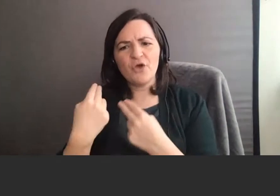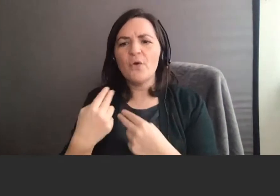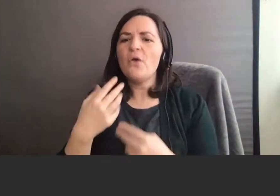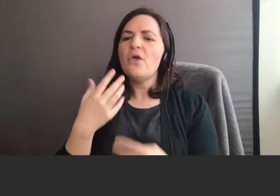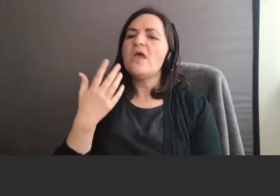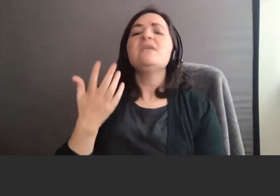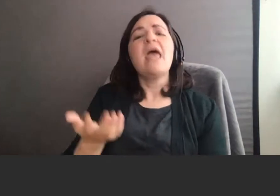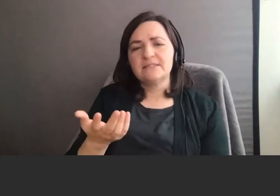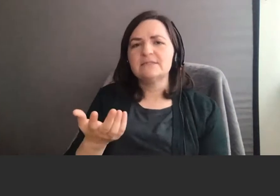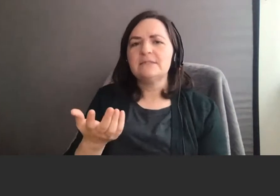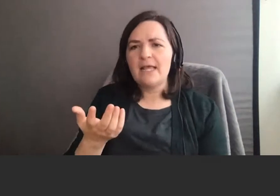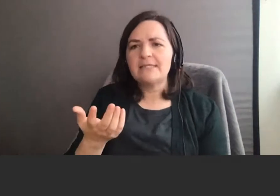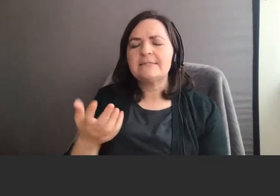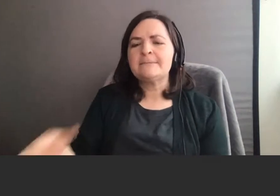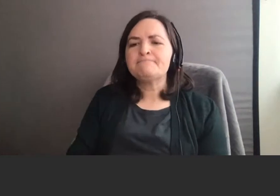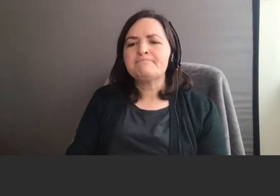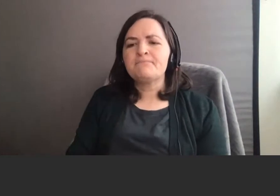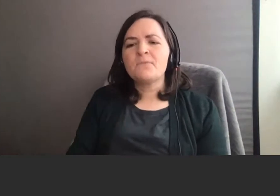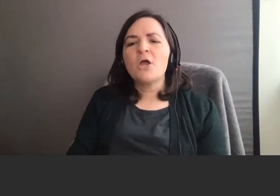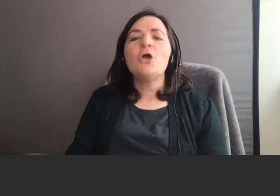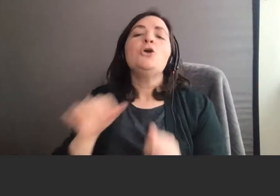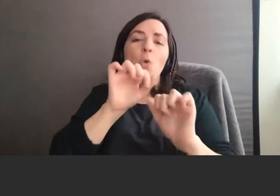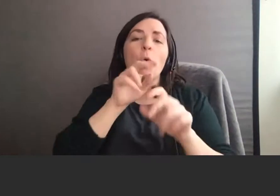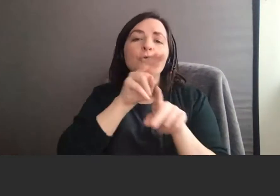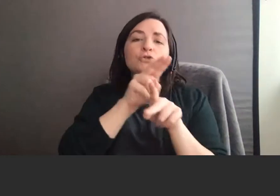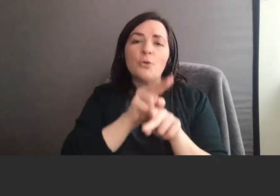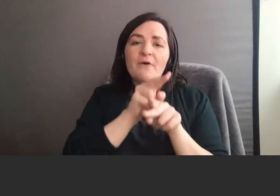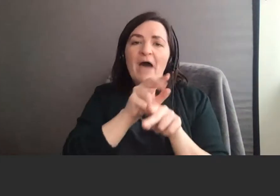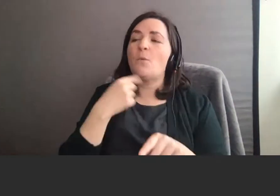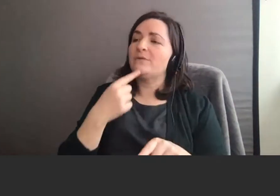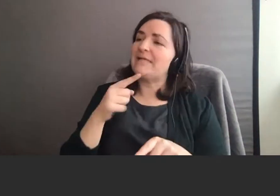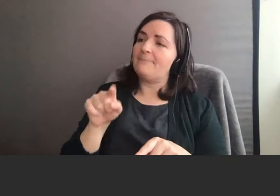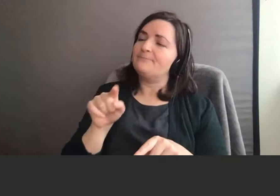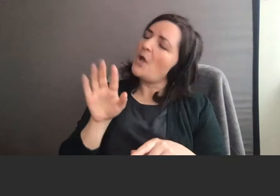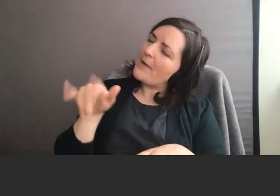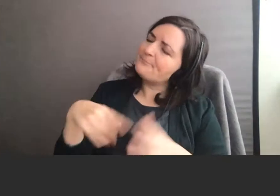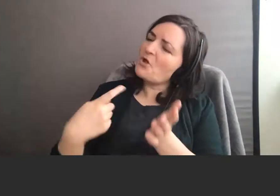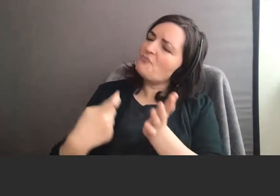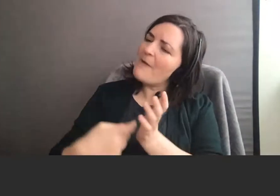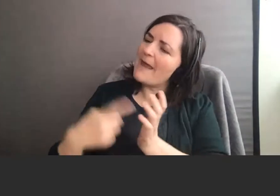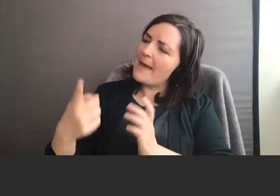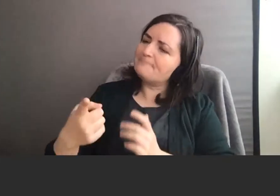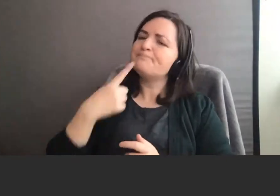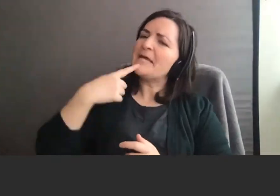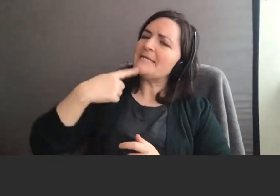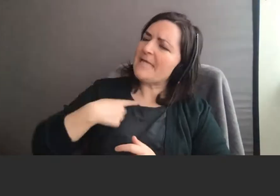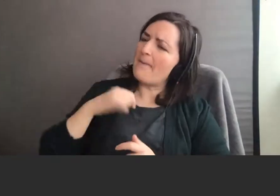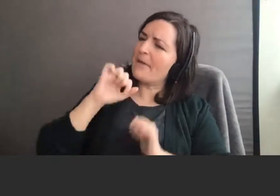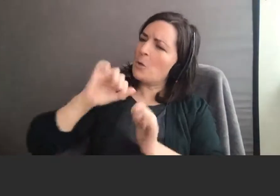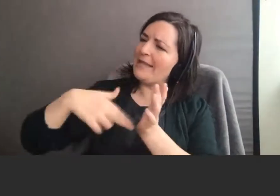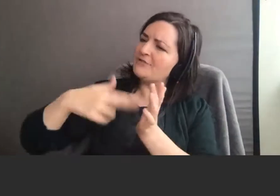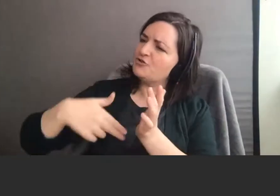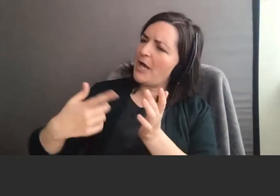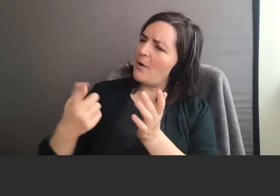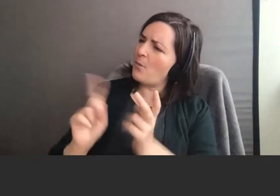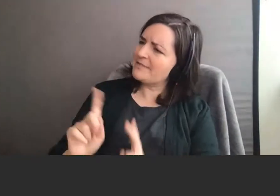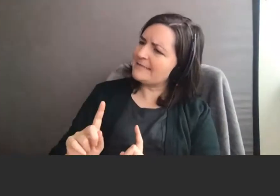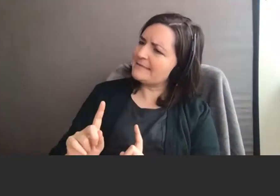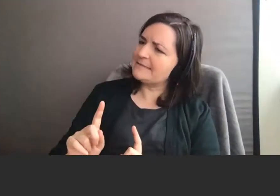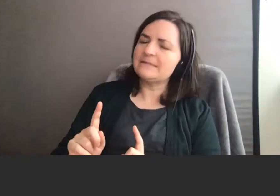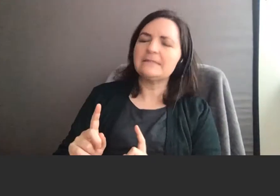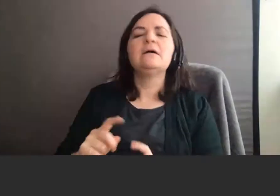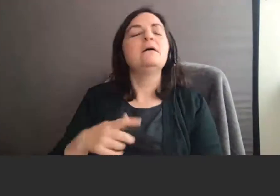So your supervisor will say, okay, Ruhena, tell me about the literature that you've looked at. And you'll say, well, I've looked at this book called